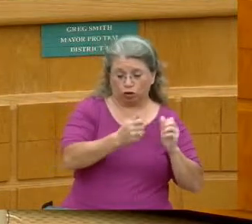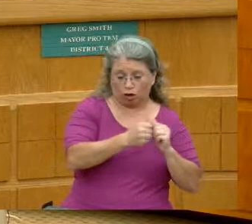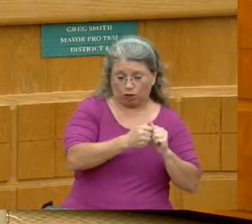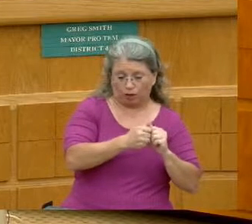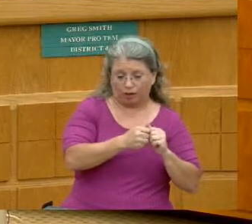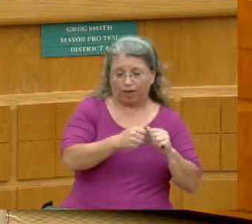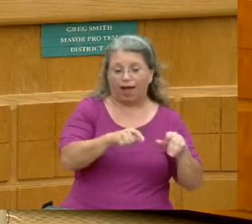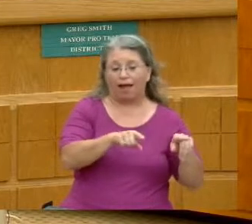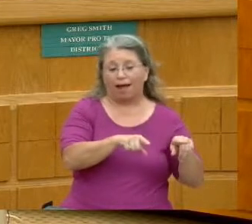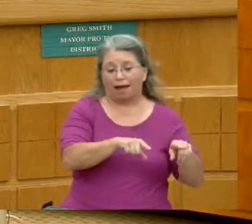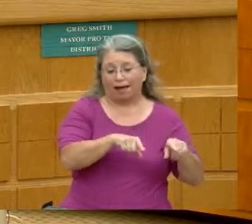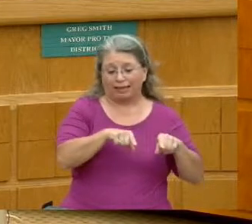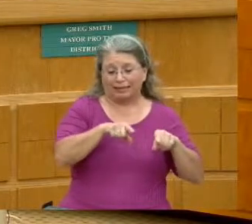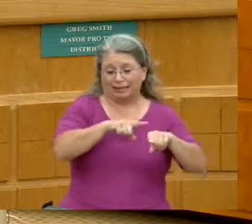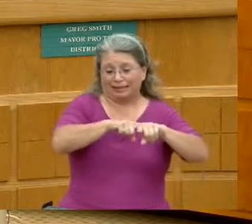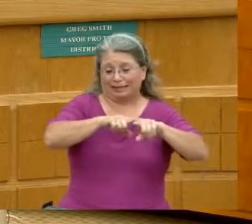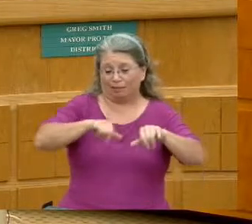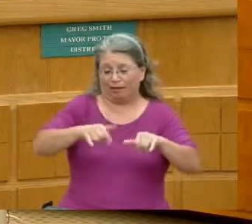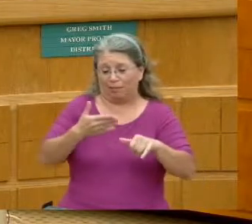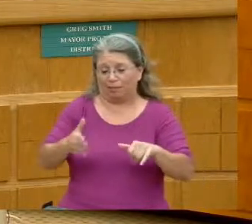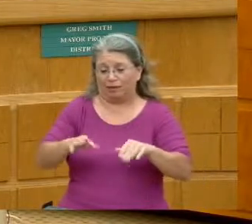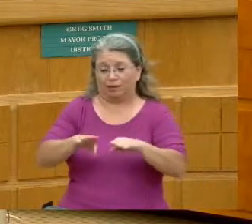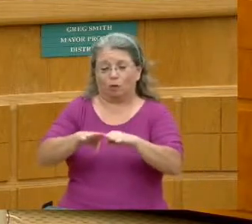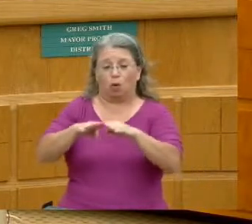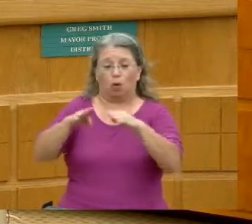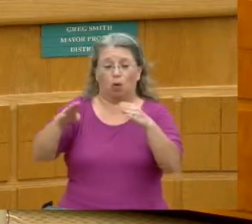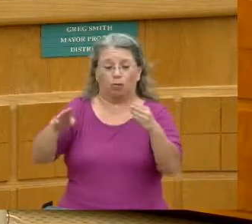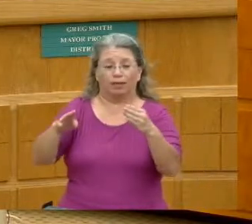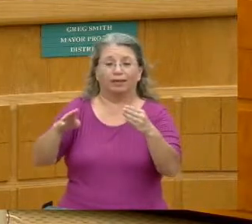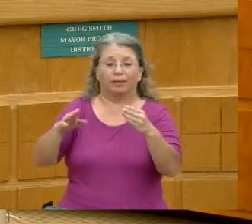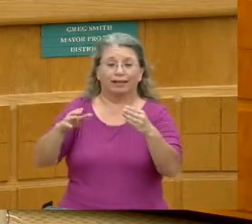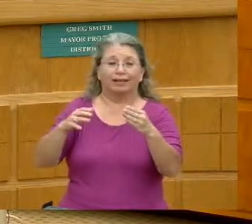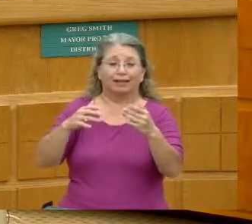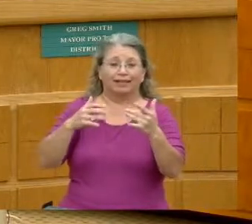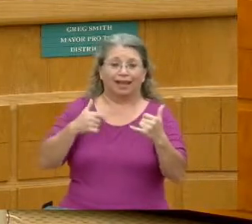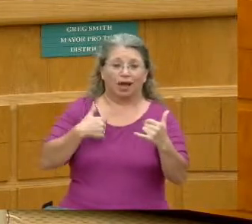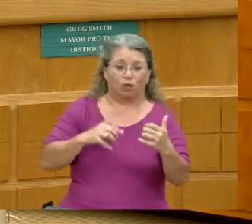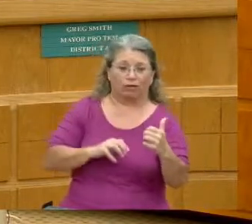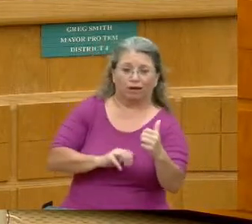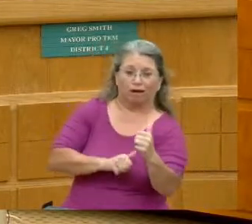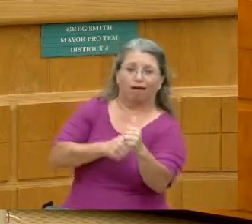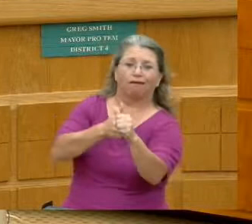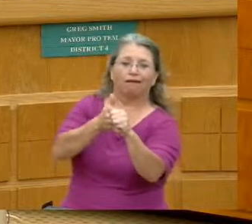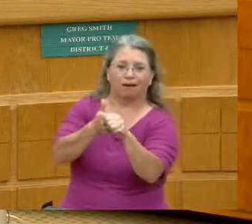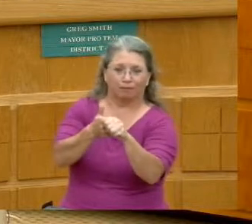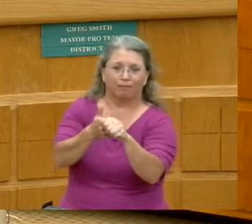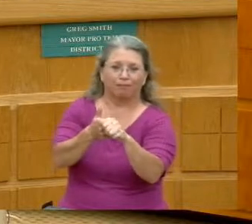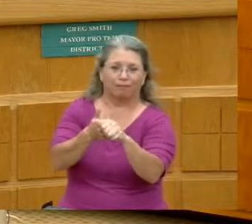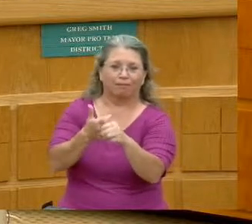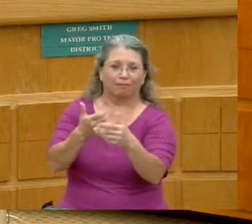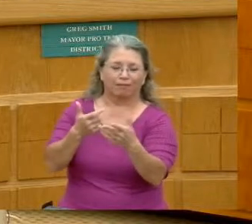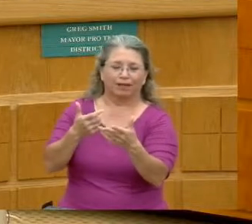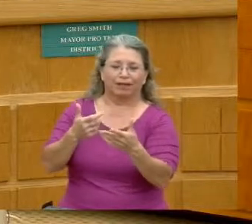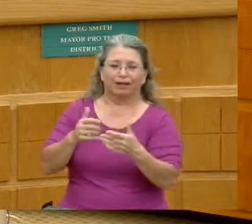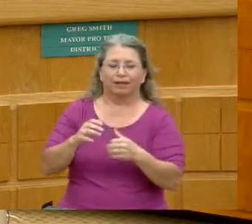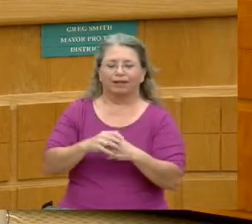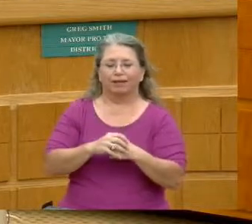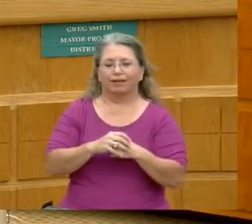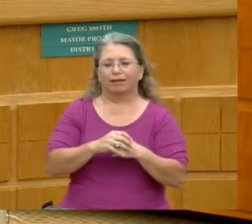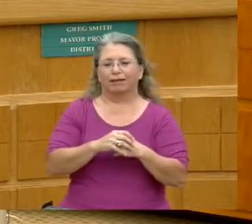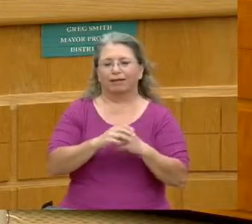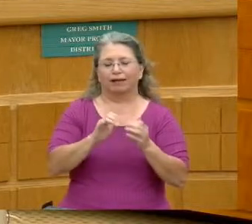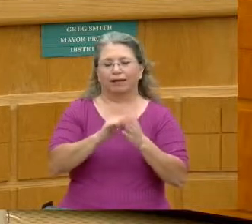the transmission rate was just slowly increasing through time, and now we've transitioned. And the bump that we saw was just some